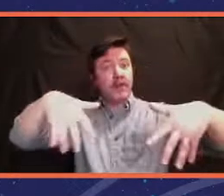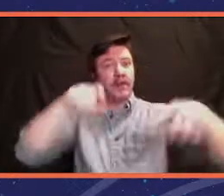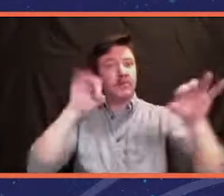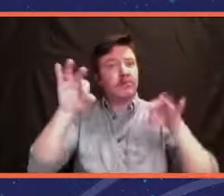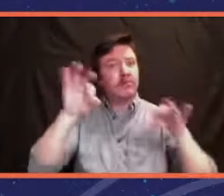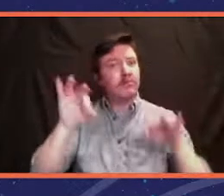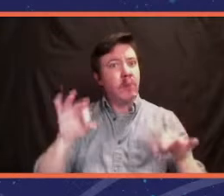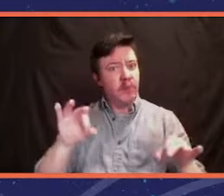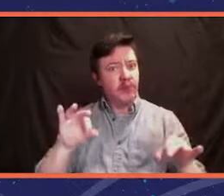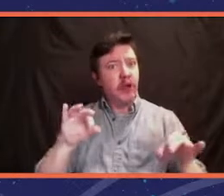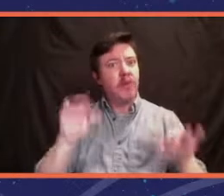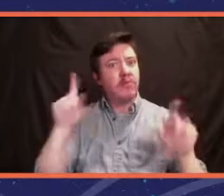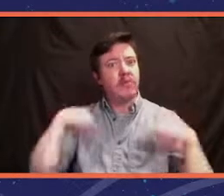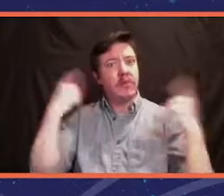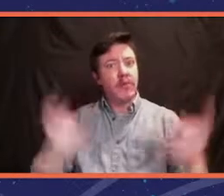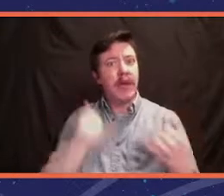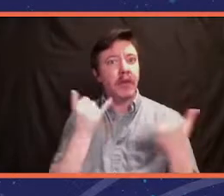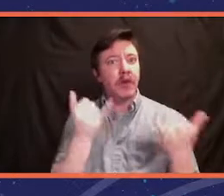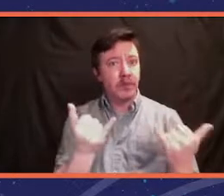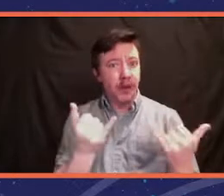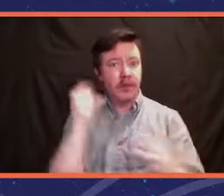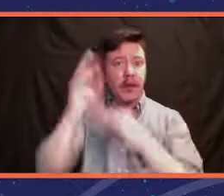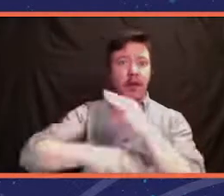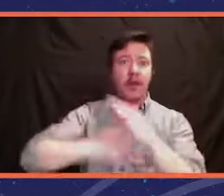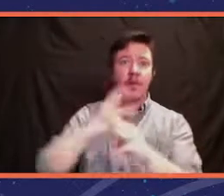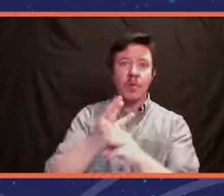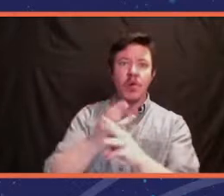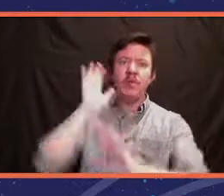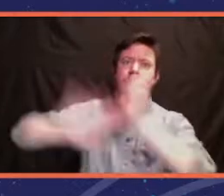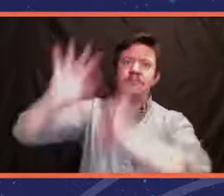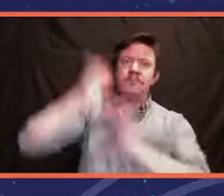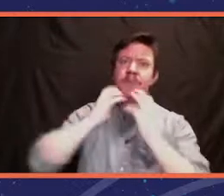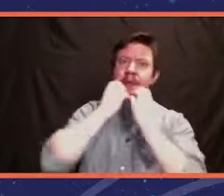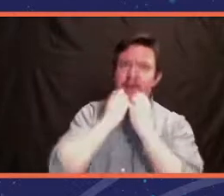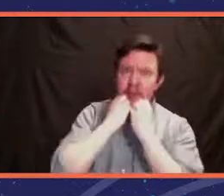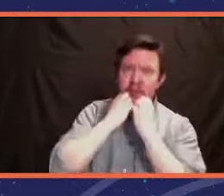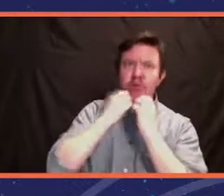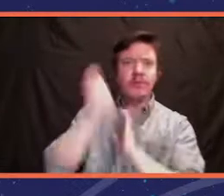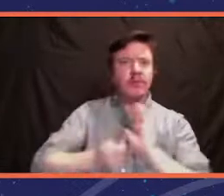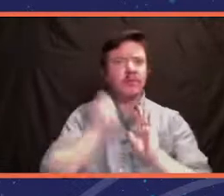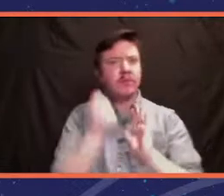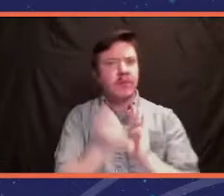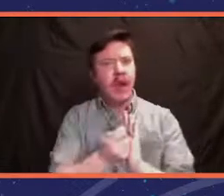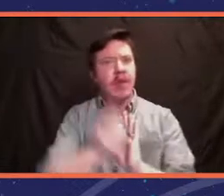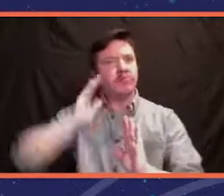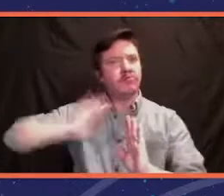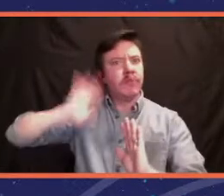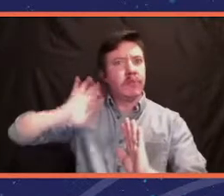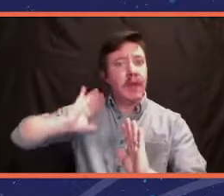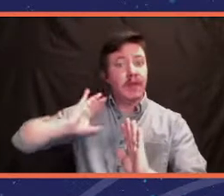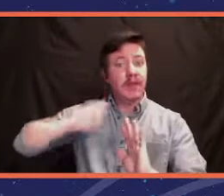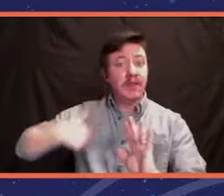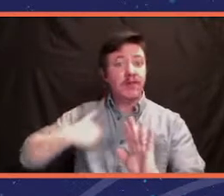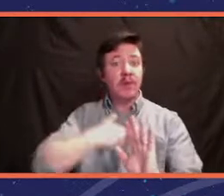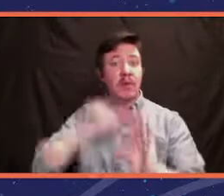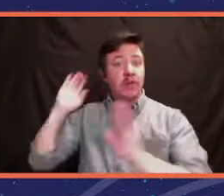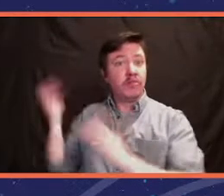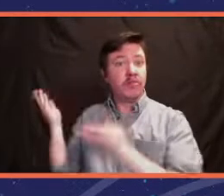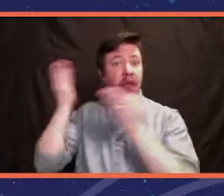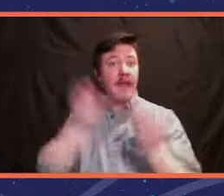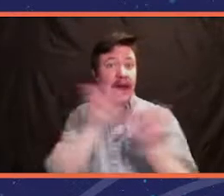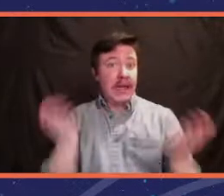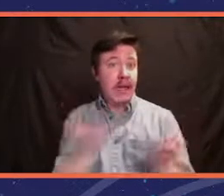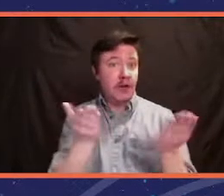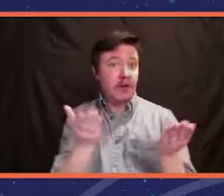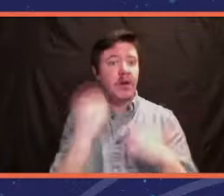present in the world, in like ancestral spaces and other timelines. And we're just doing the work of bringing that here. I also just think it's amazing